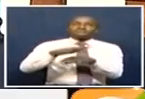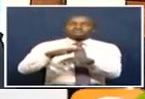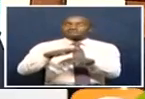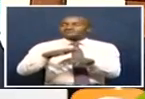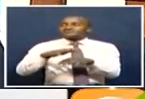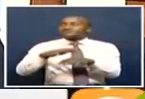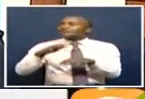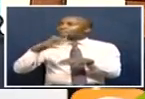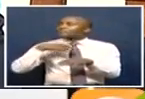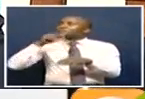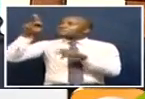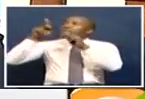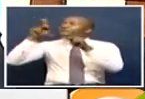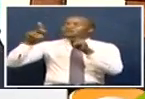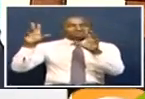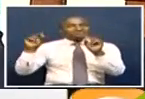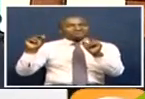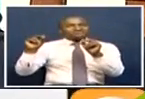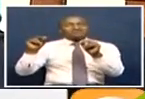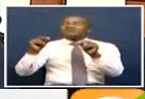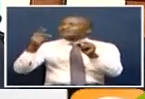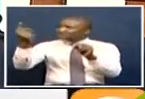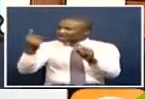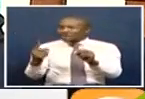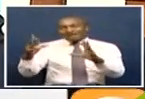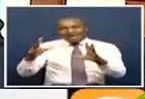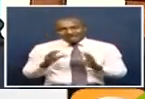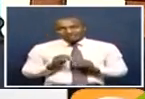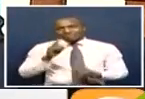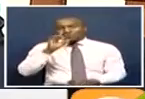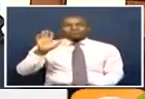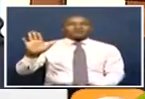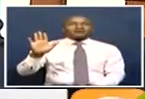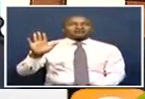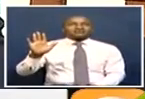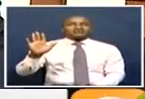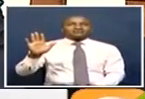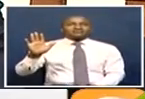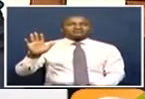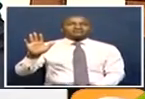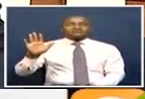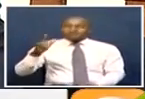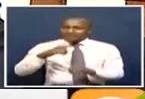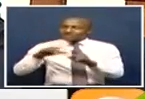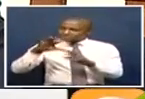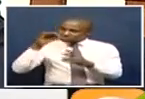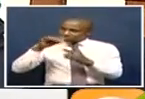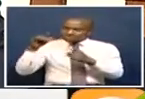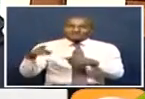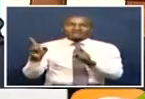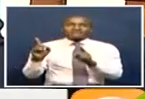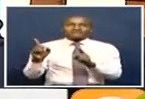candidates. Accept every candidate in your home. Praise him, but choose wisely.